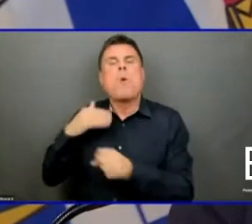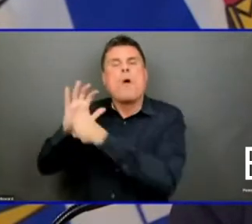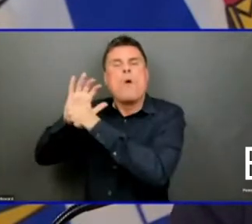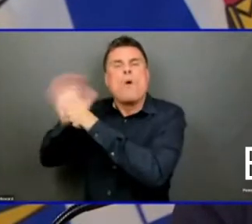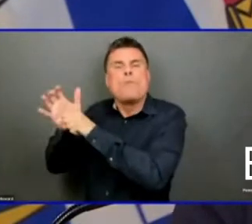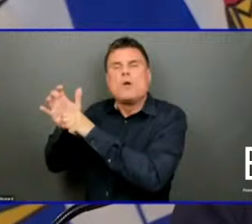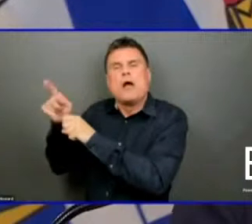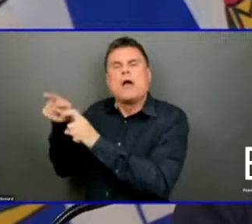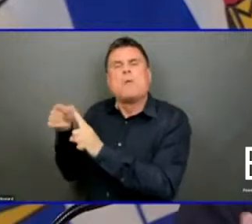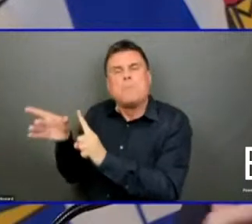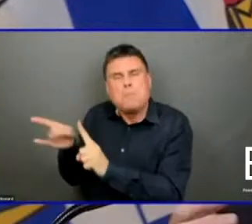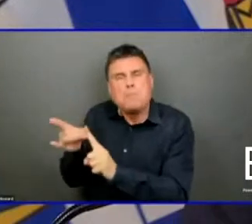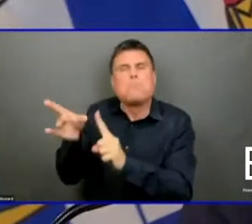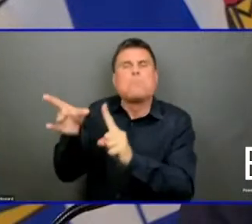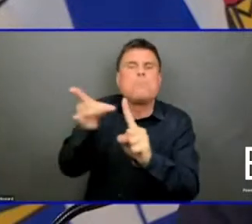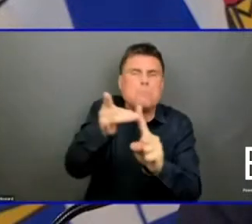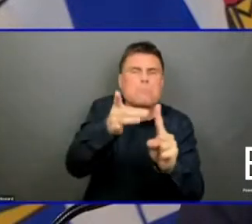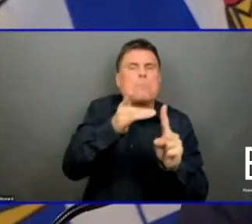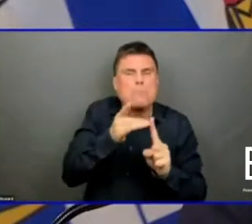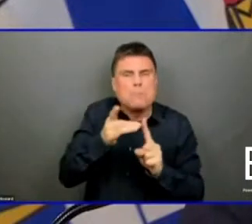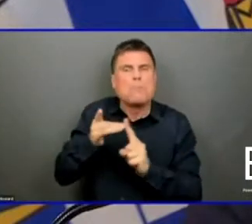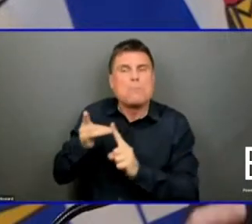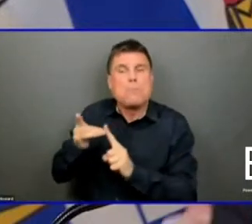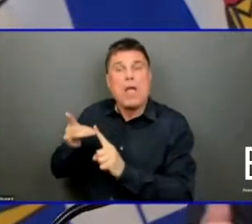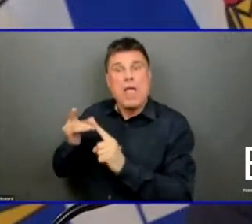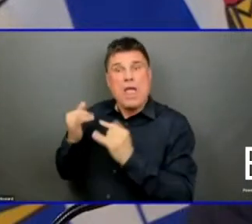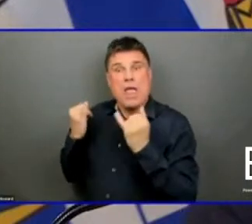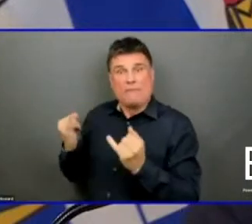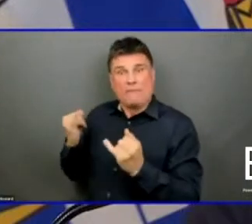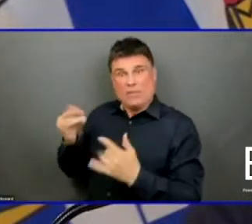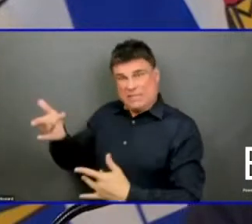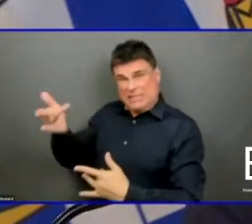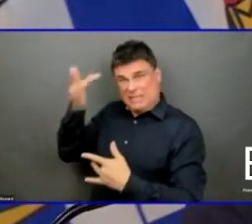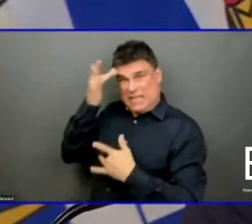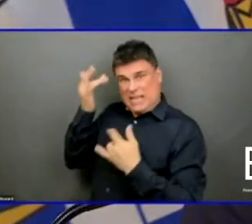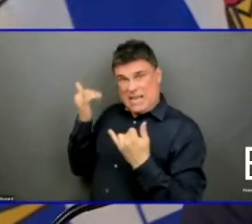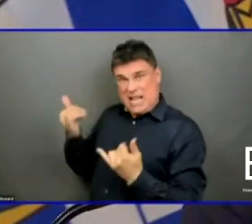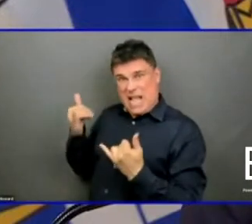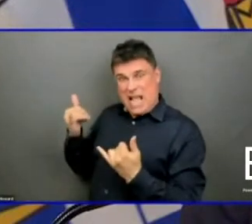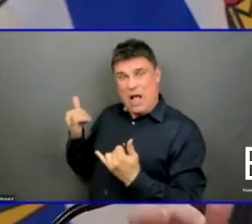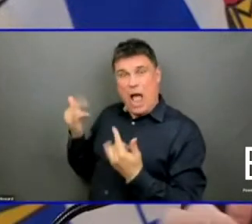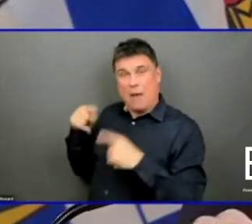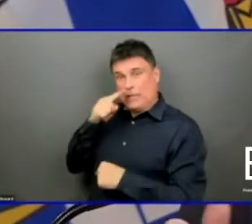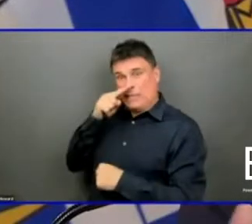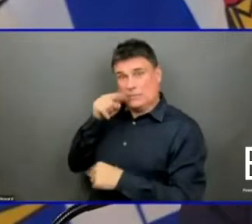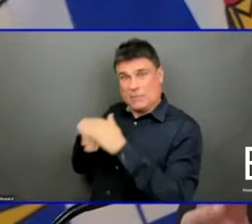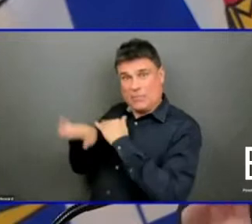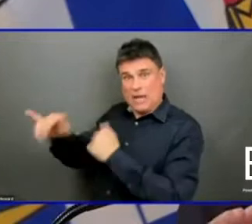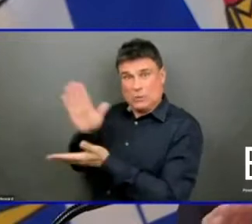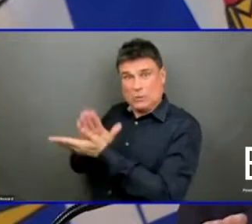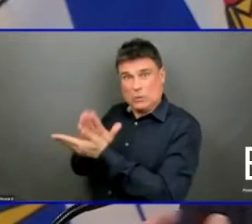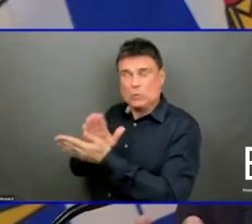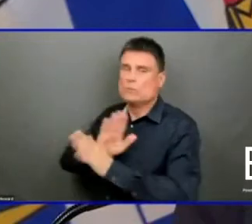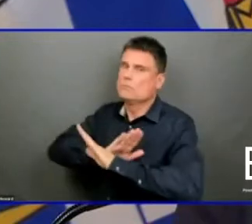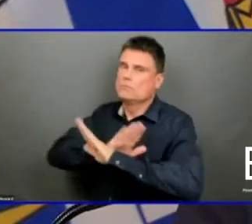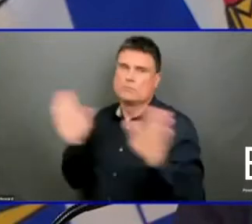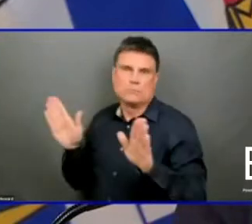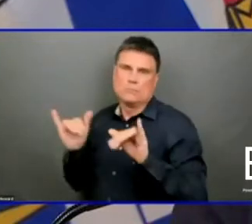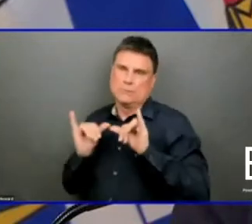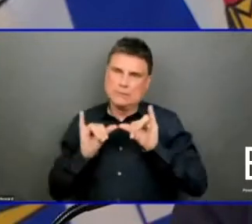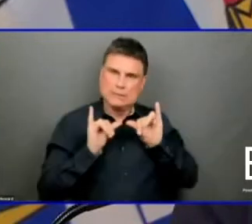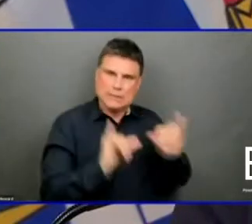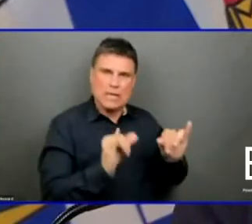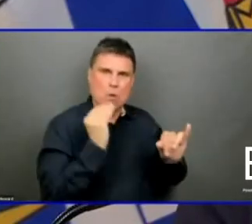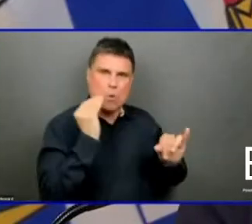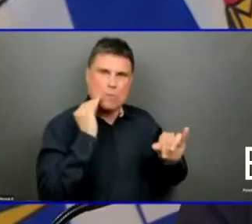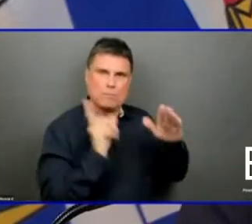sick. Get tested. Make sure we know what is happening. And the case management contact tracers are doing that. So every situation is a little